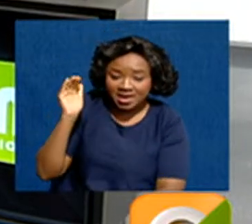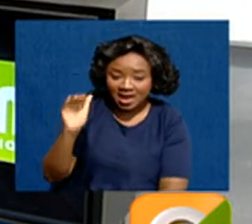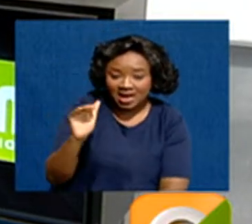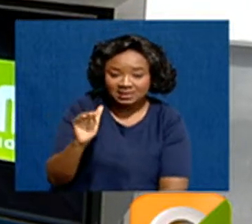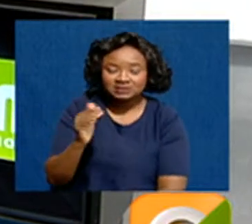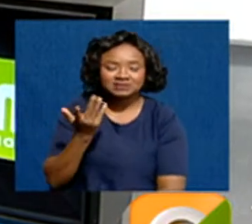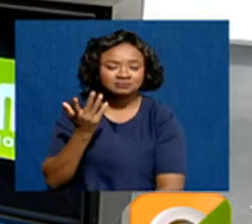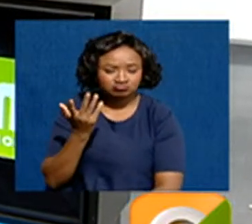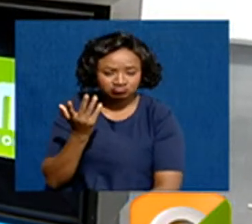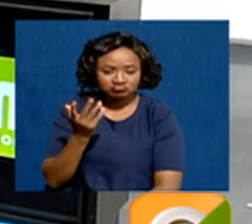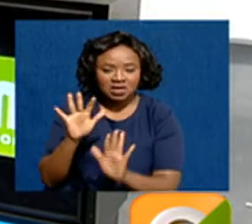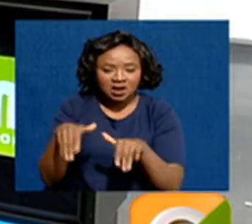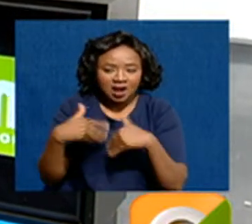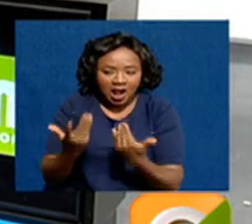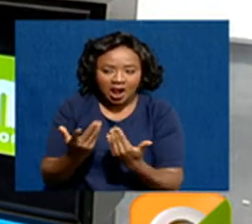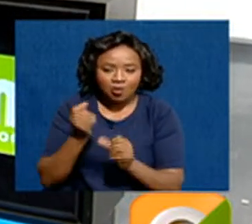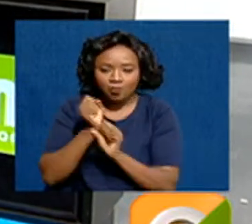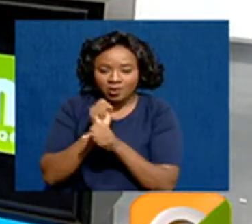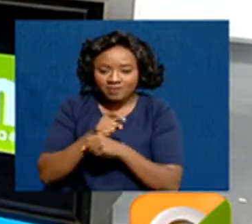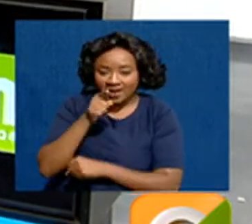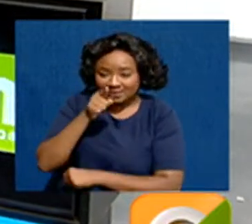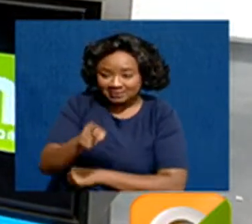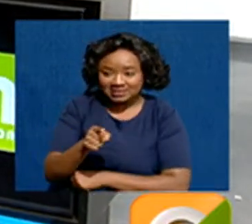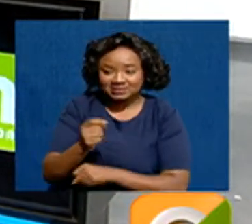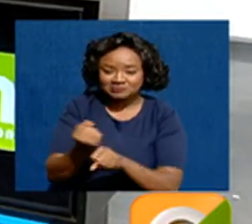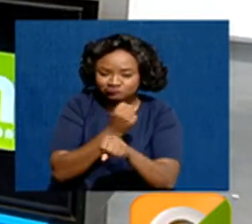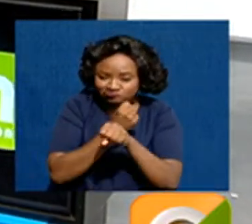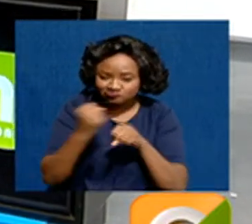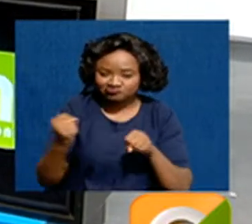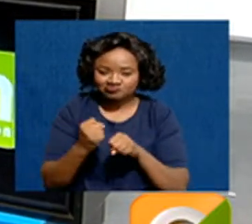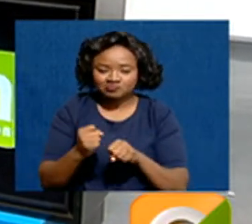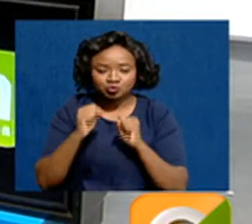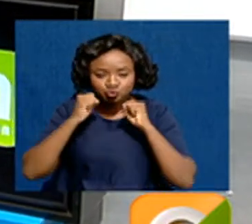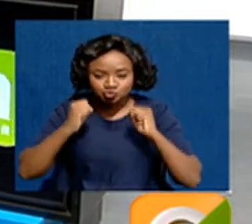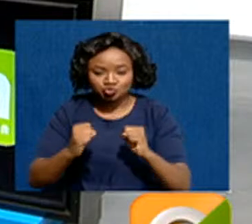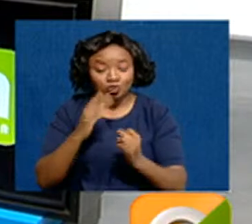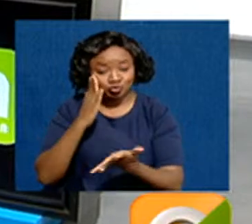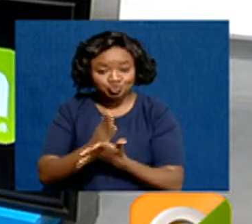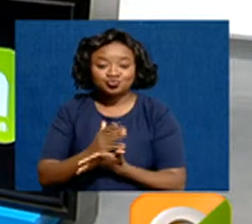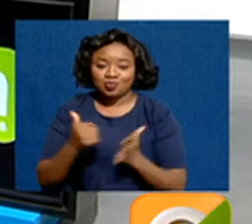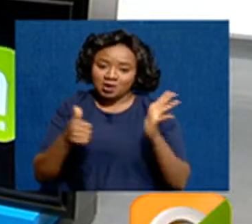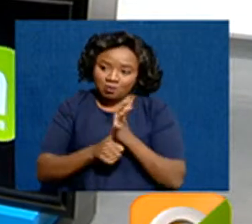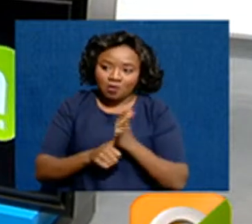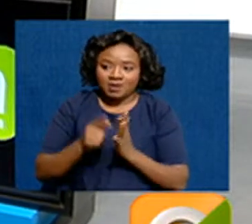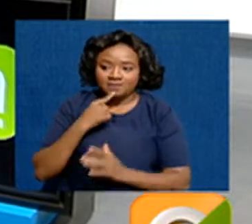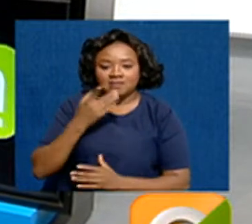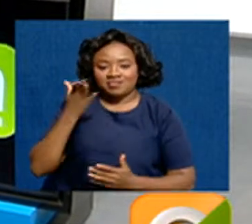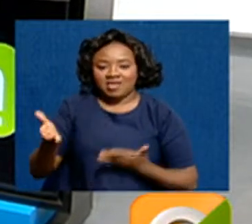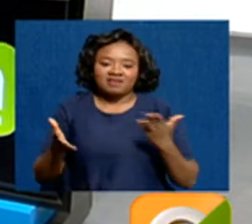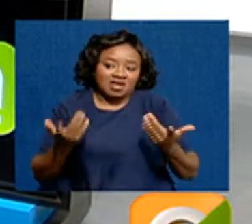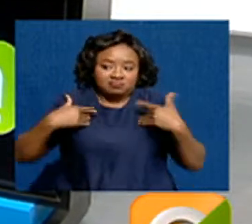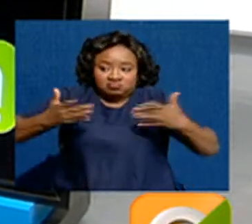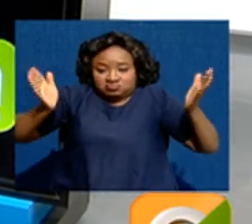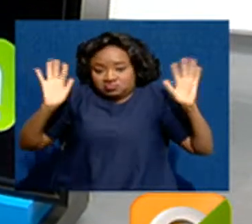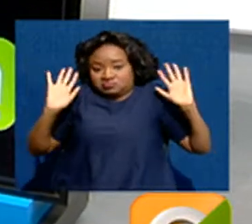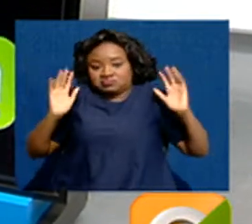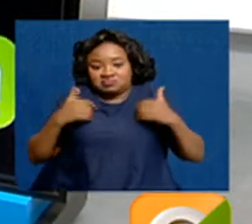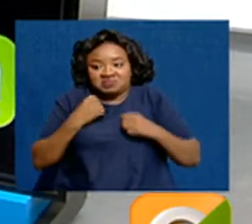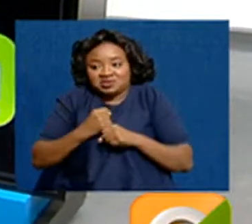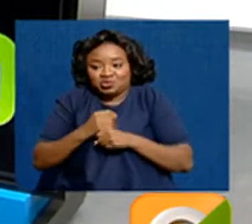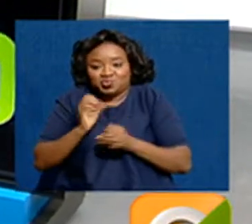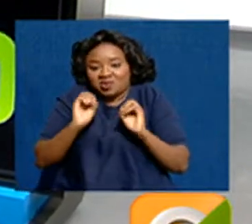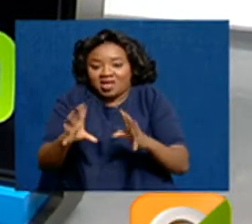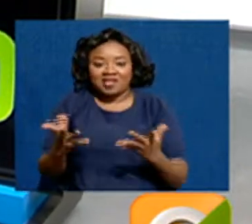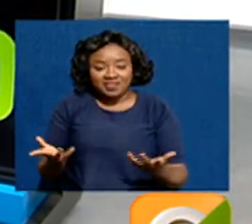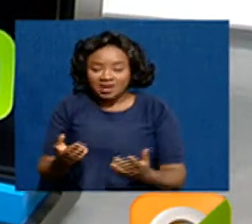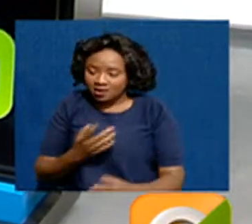this road resilient, considering the conditions that are there? It's not enough, Waziri, to say, well, there's nothing we can do, the waters will overflow it anyway. I didn't say there's